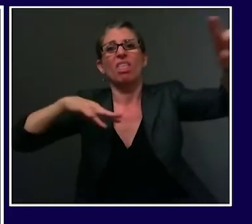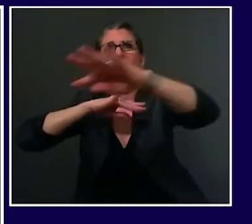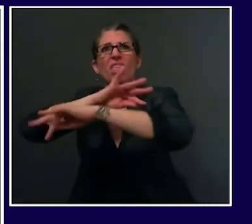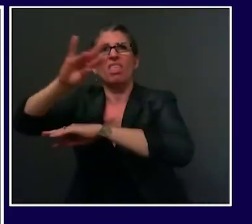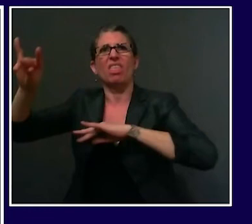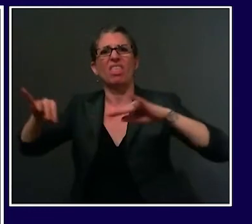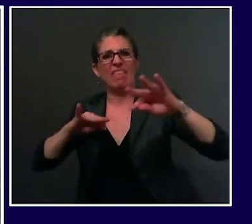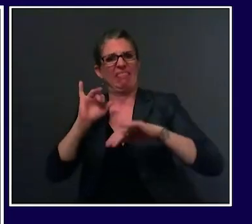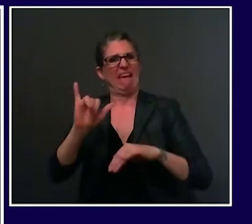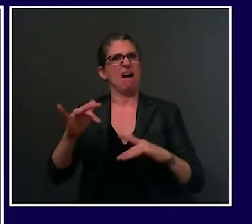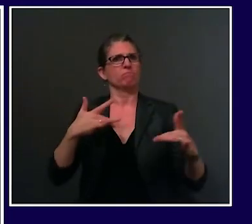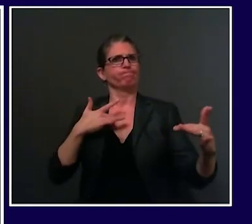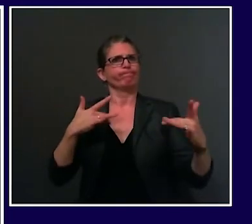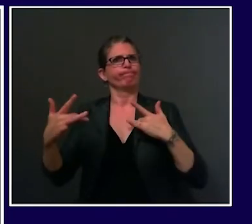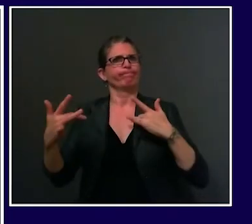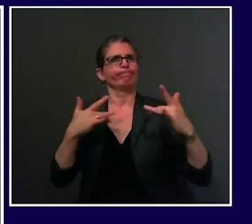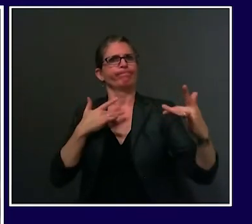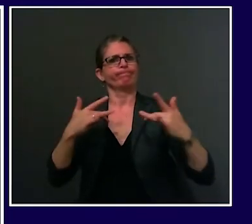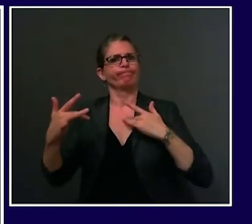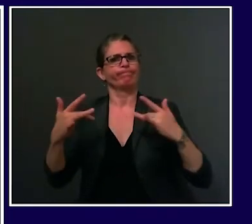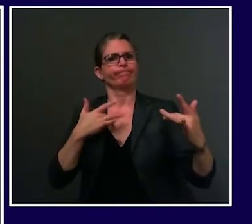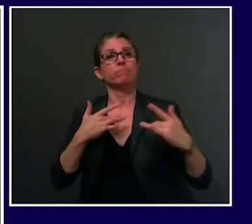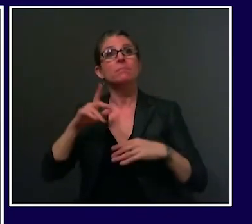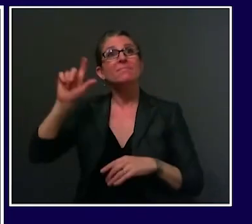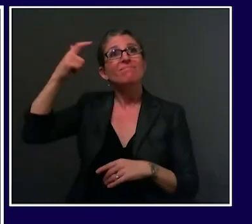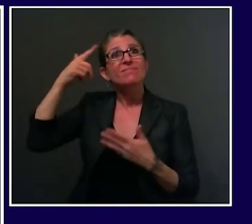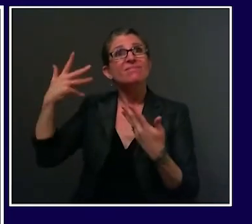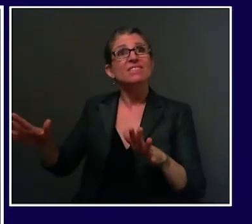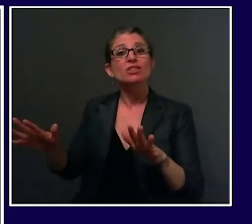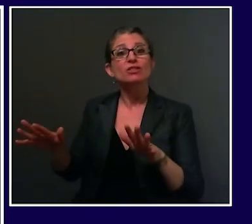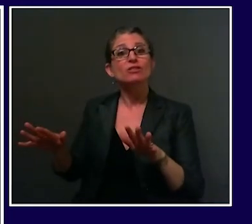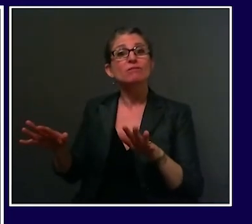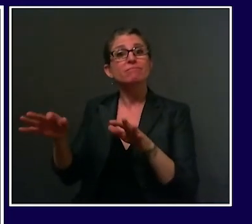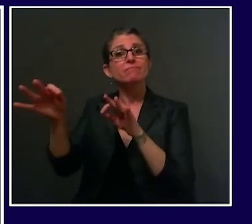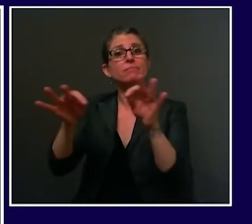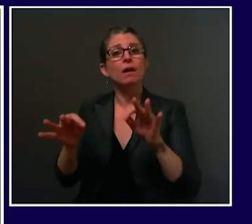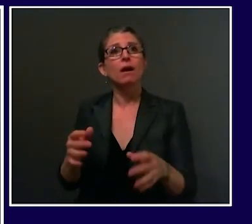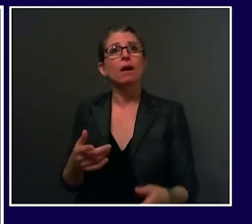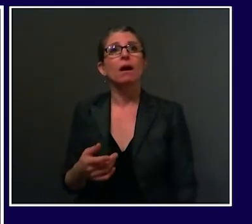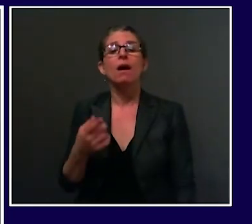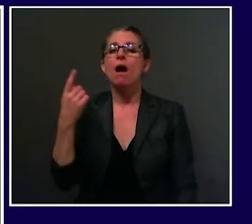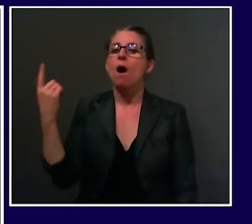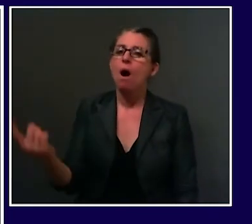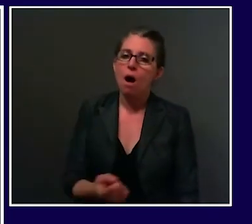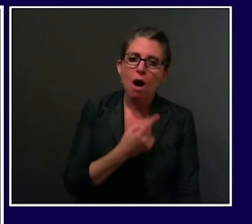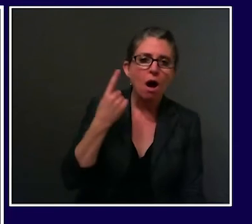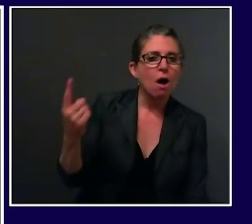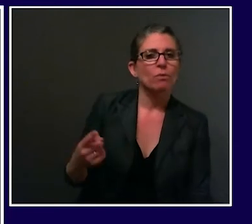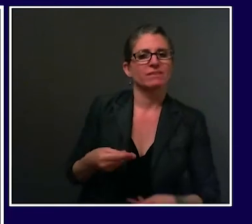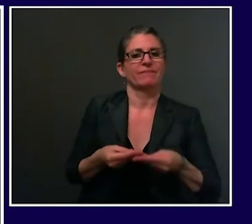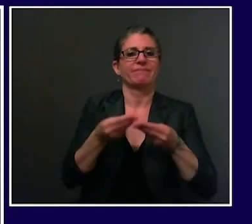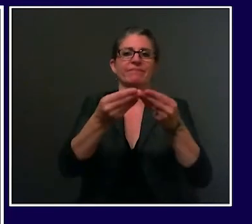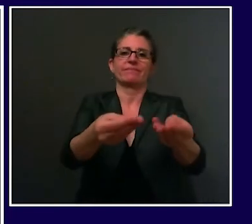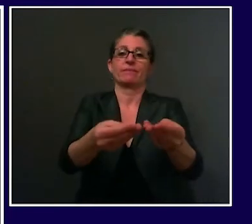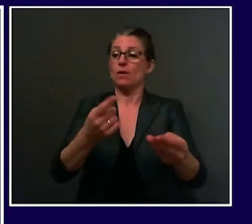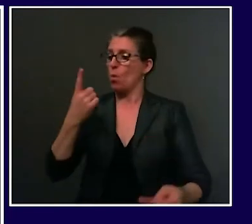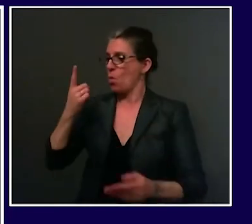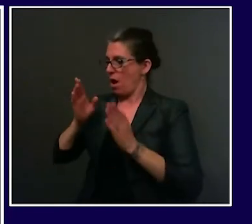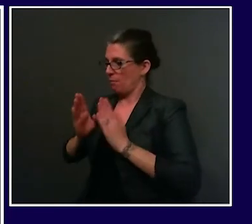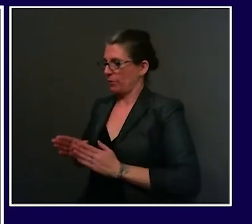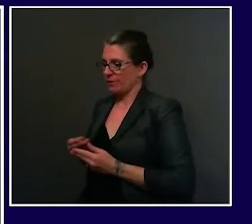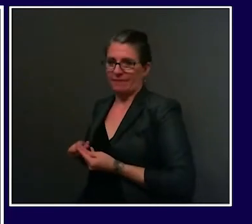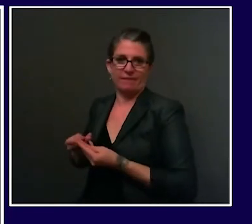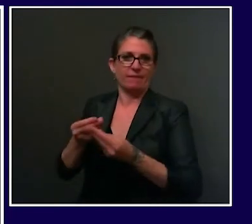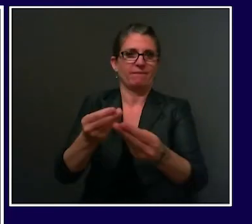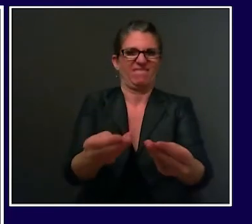it just doesn't appear in a facility, it has to be brought in. And so those are some of the signs we've been seeing on